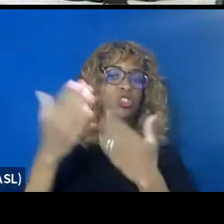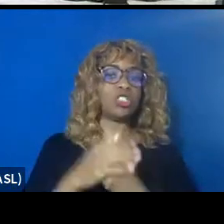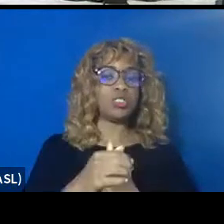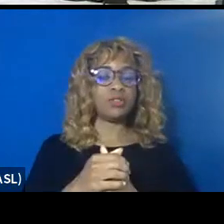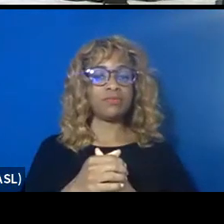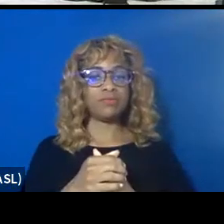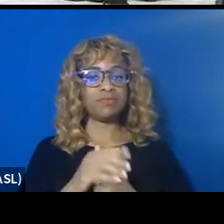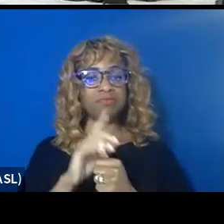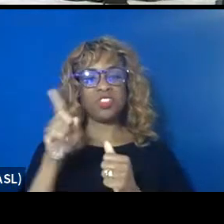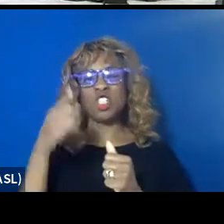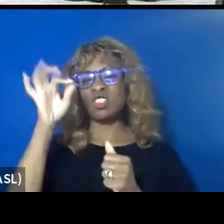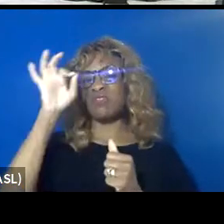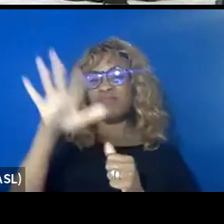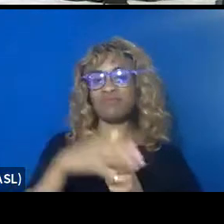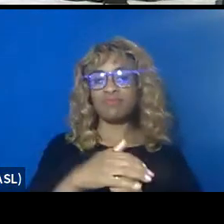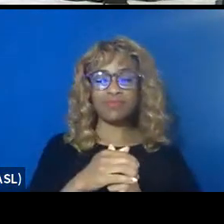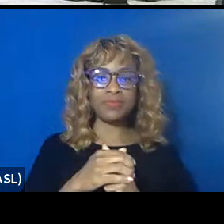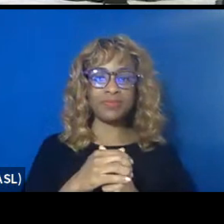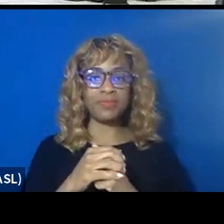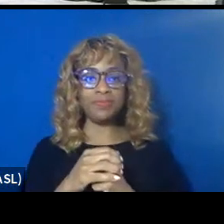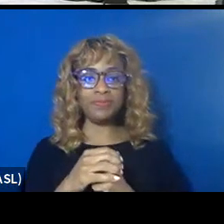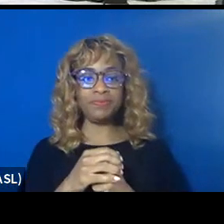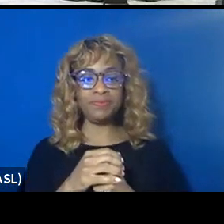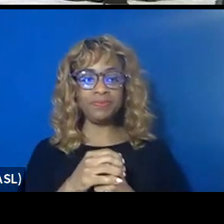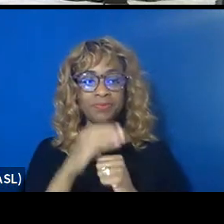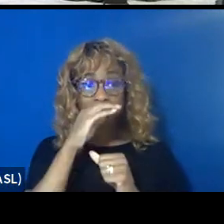Just putting that out there.